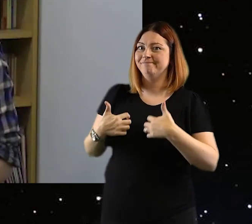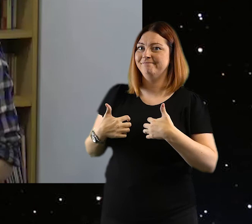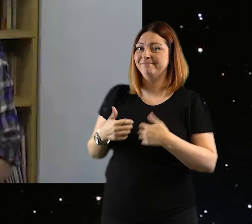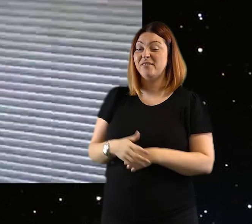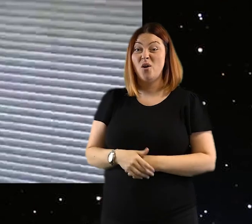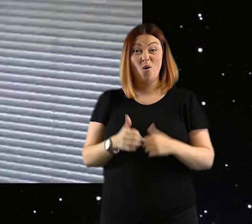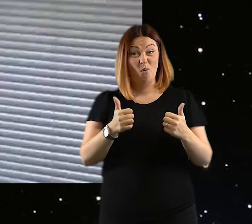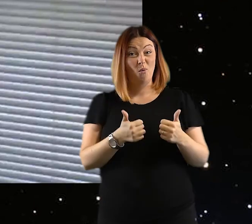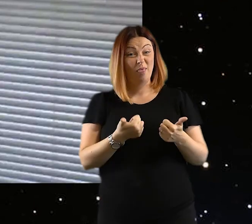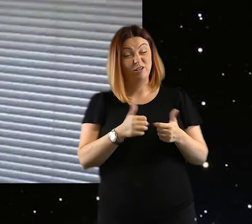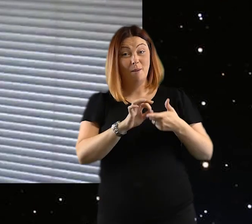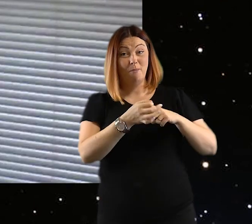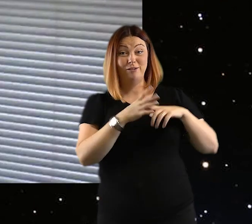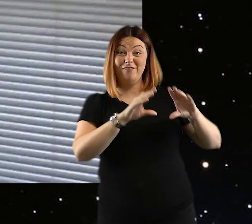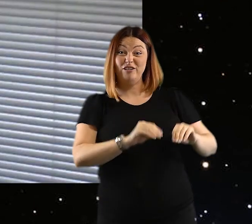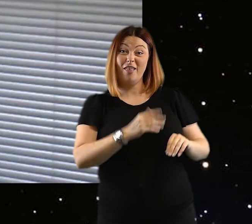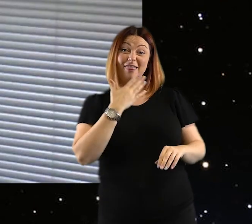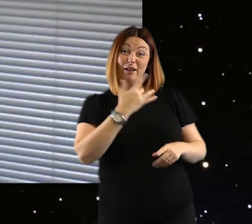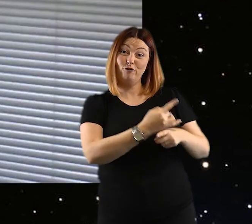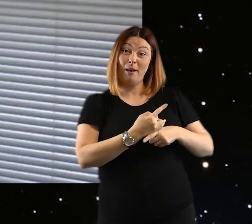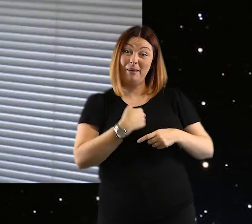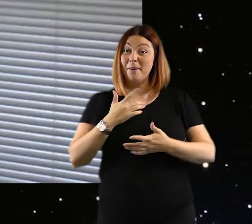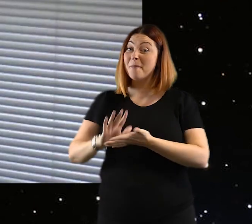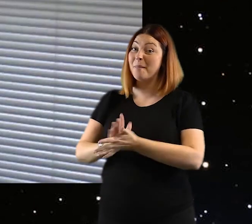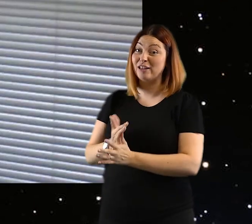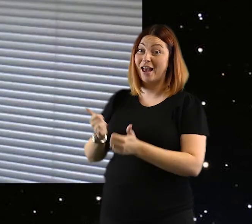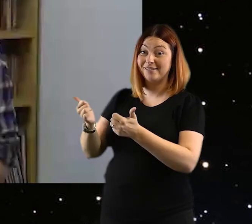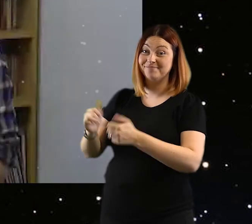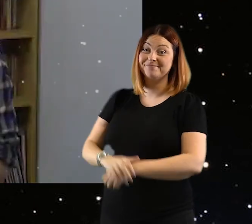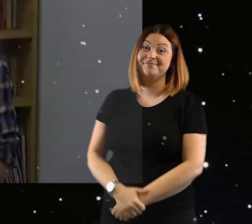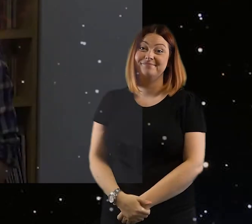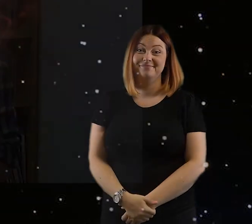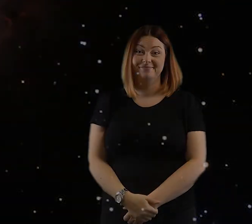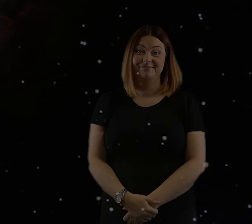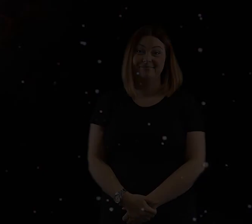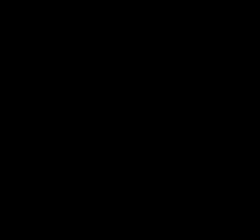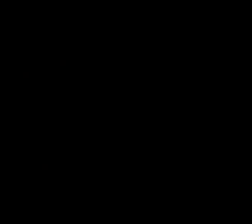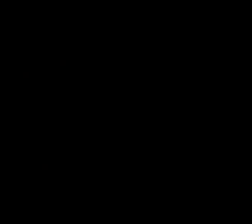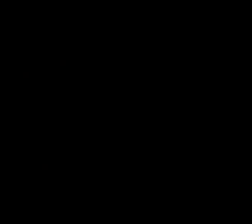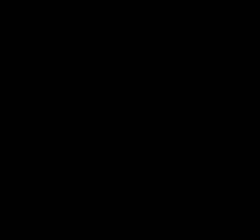Right. I think that's probably a good point to finish on. So thank you very much for talking to me. My pleasure. Okay.